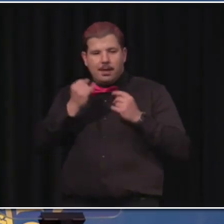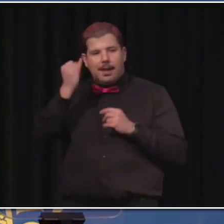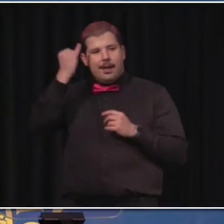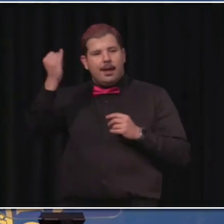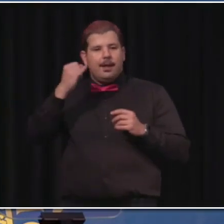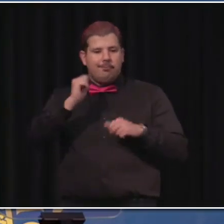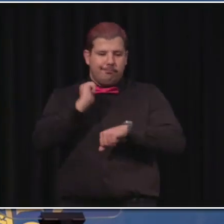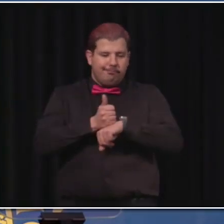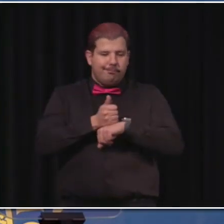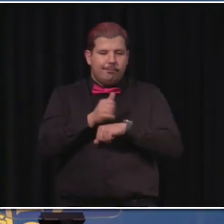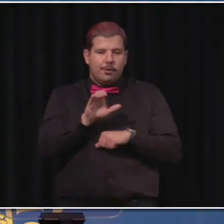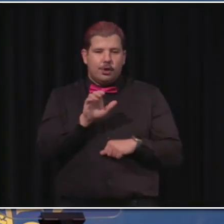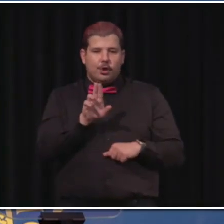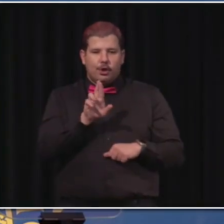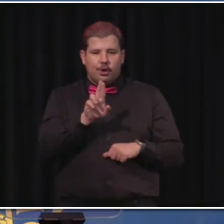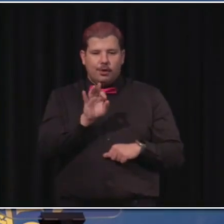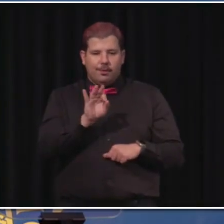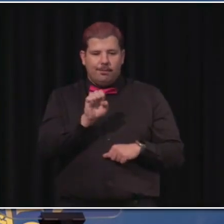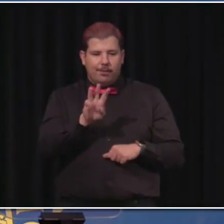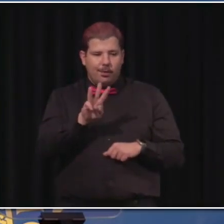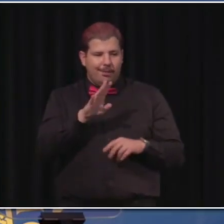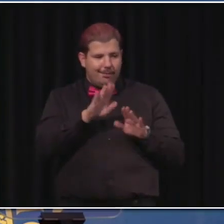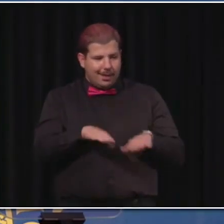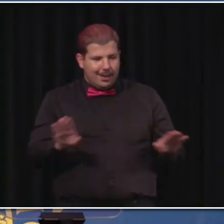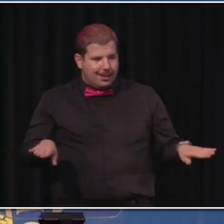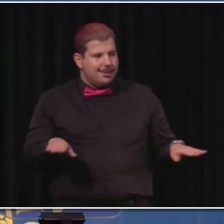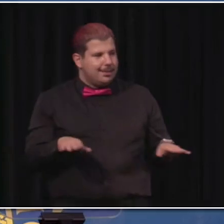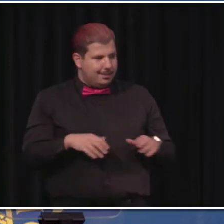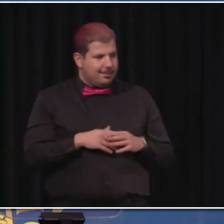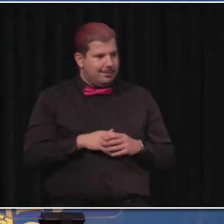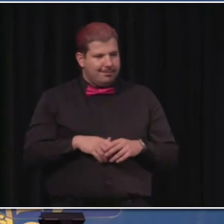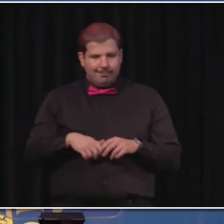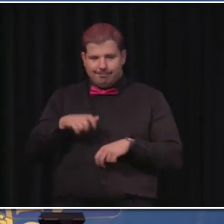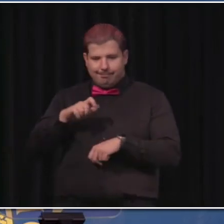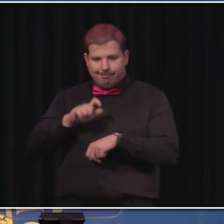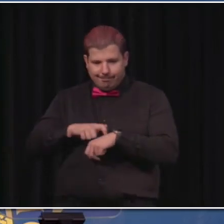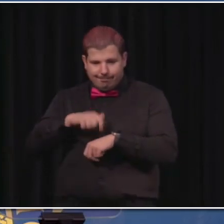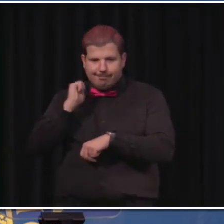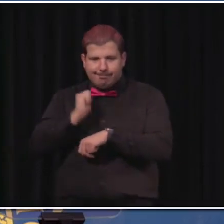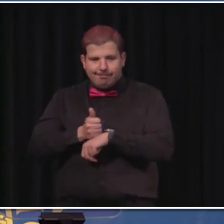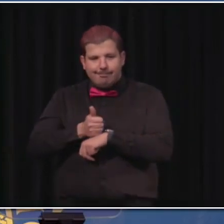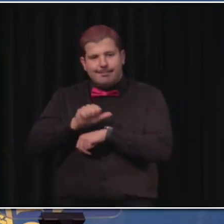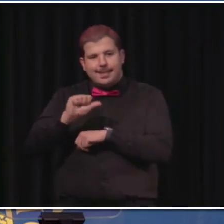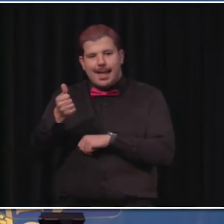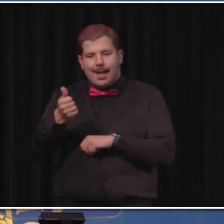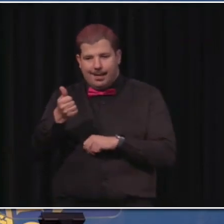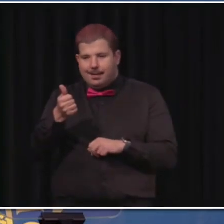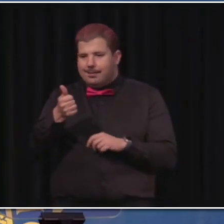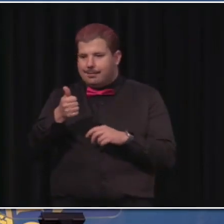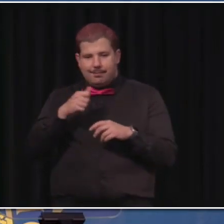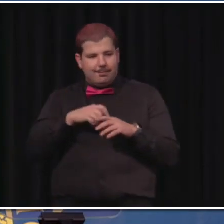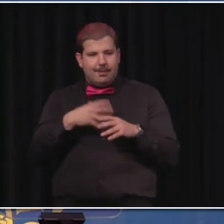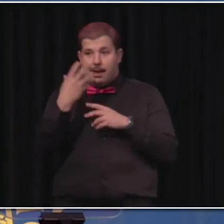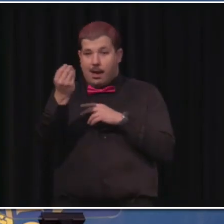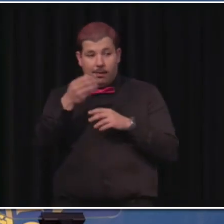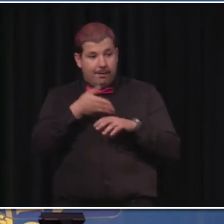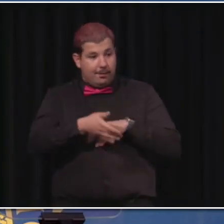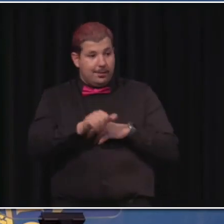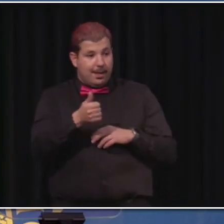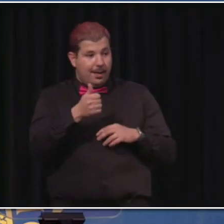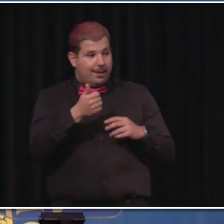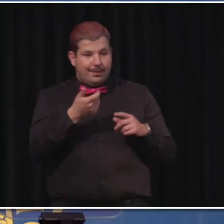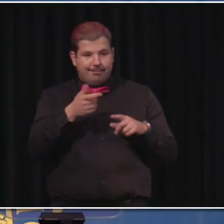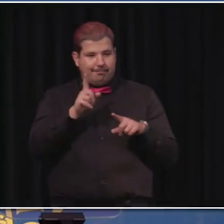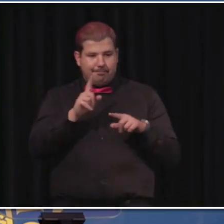curfew for kids. And the curfew was 10 o'clock at night, so you couldn't be out after 10, because a lot of the crime that was